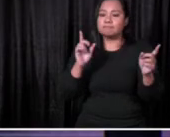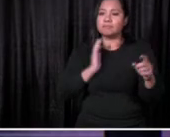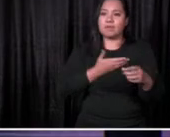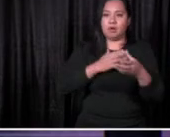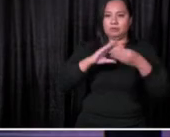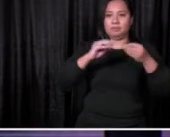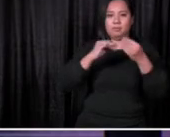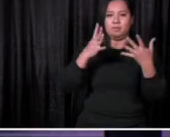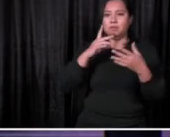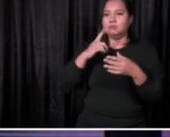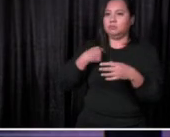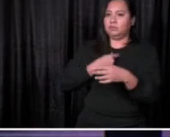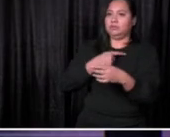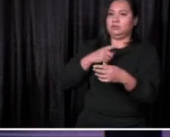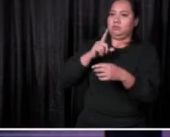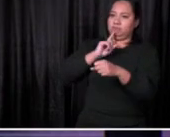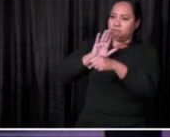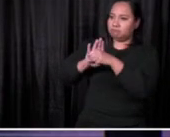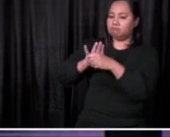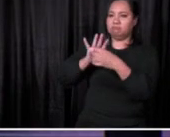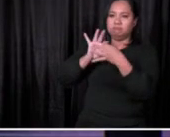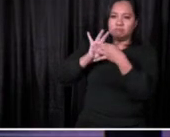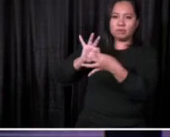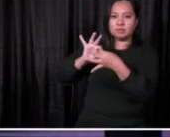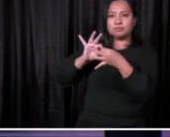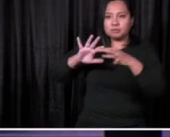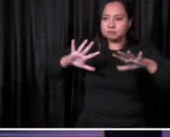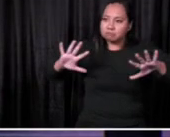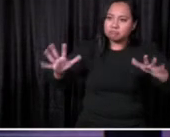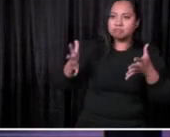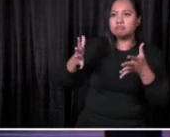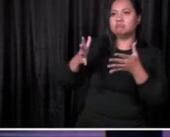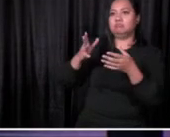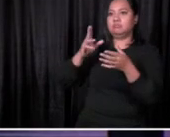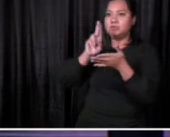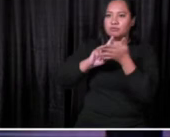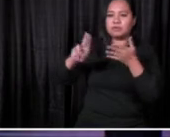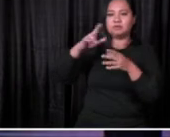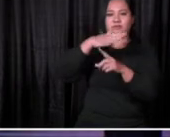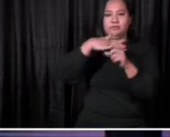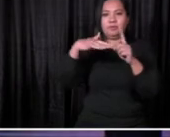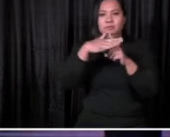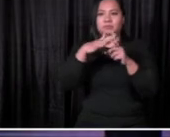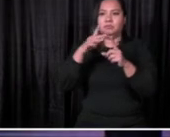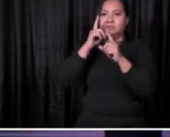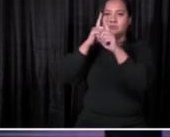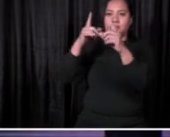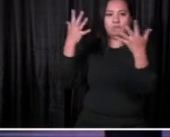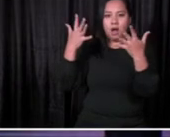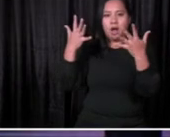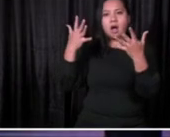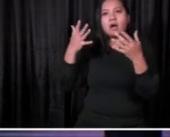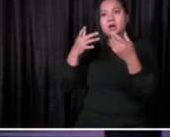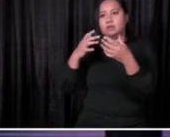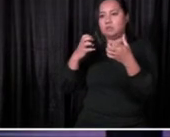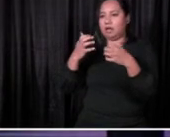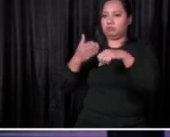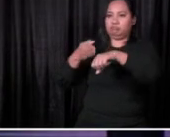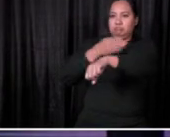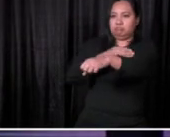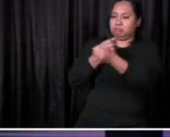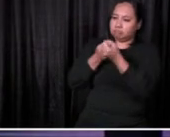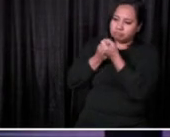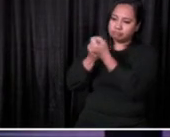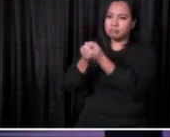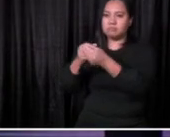build relationships and foster a university environment of success to better serve Native Nations and